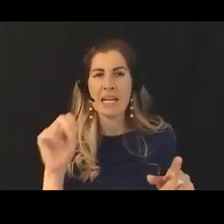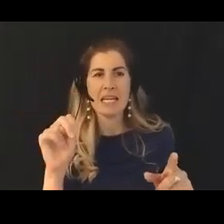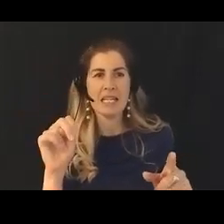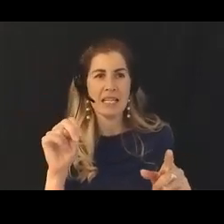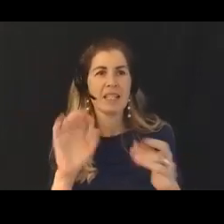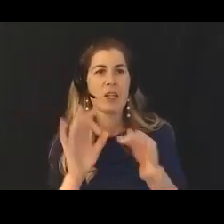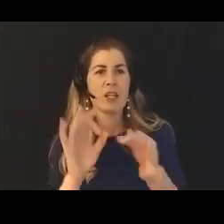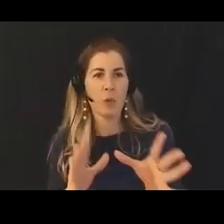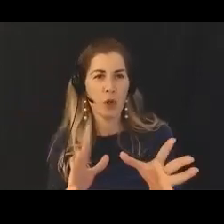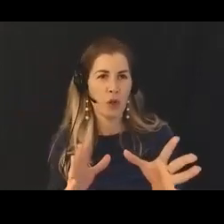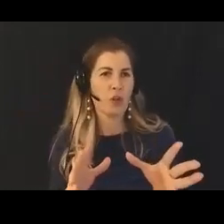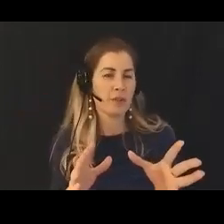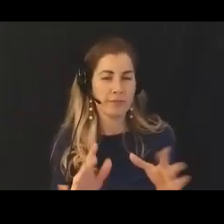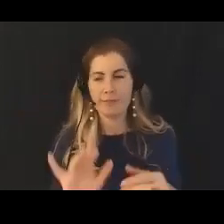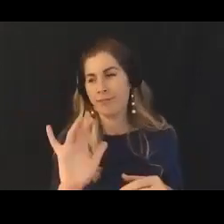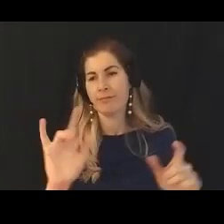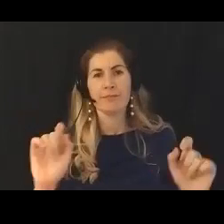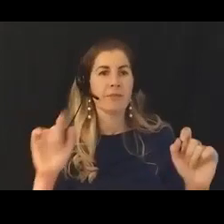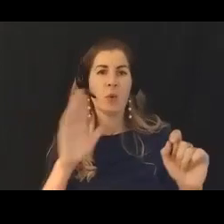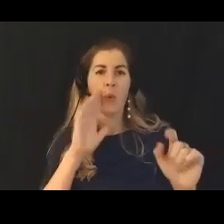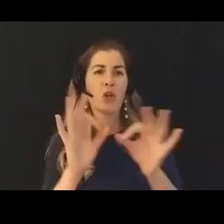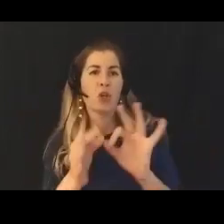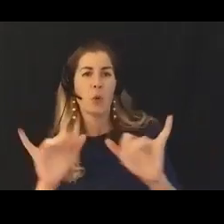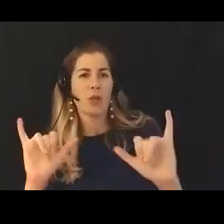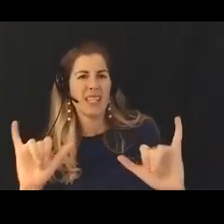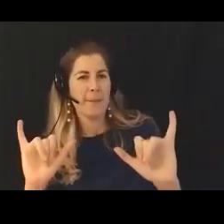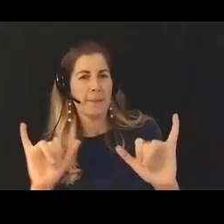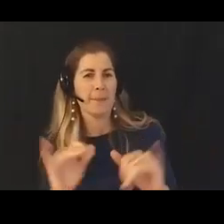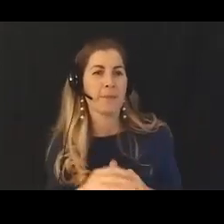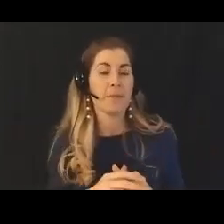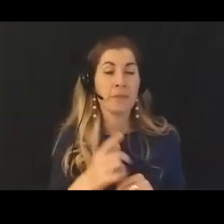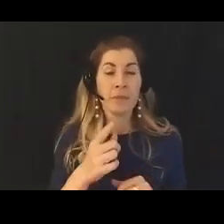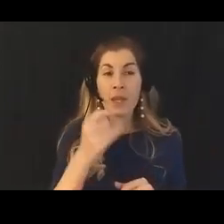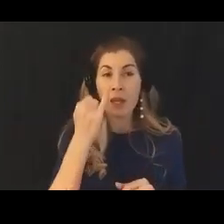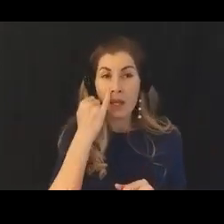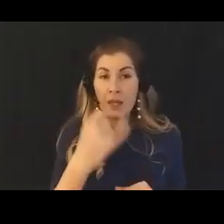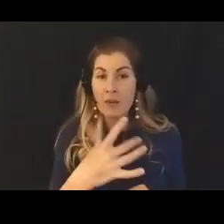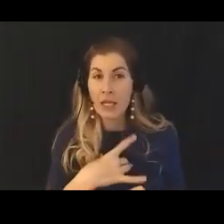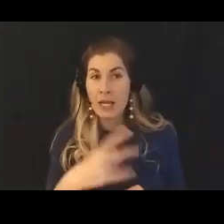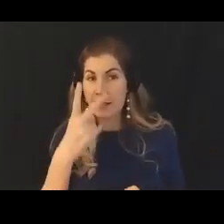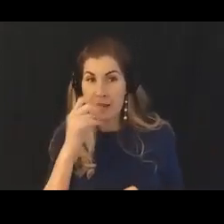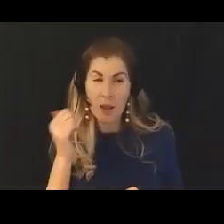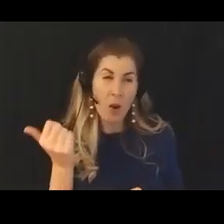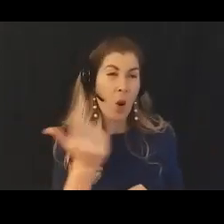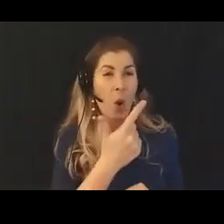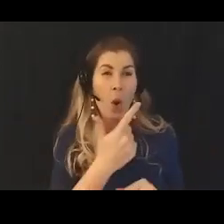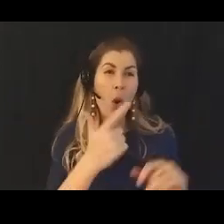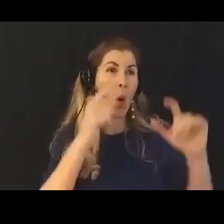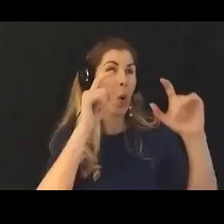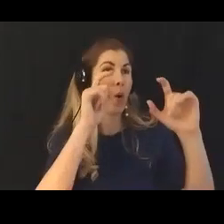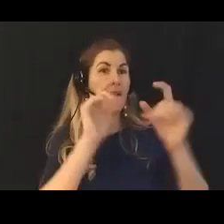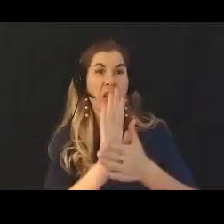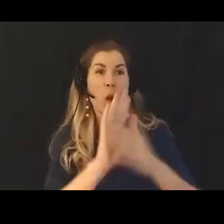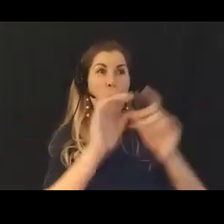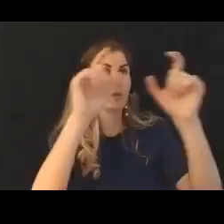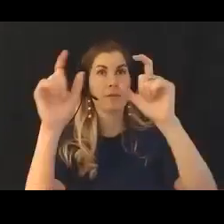get a drop-down menu and you can select Pin Video. If you'd like to see all videos of everybody that has their webcams on, you